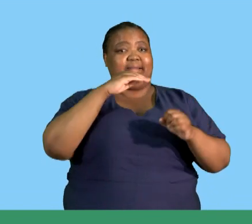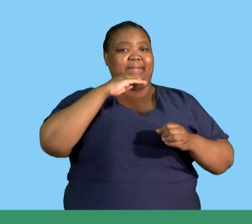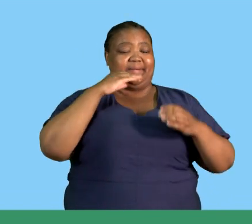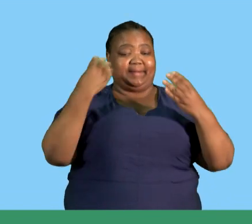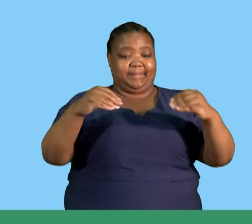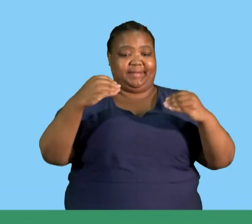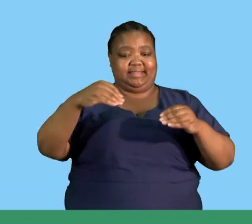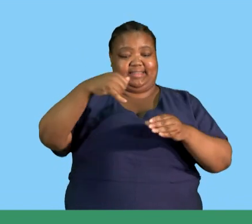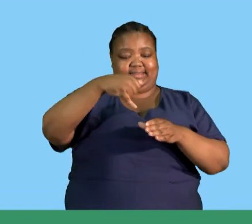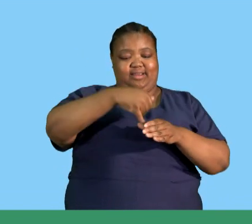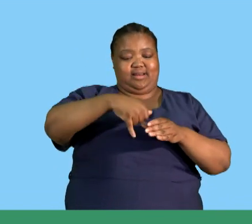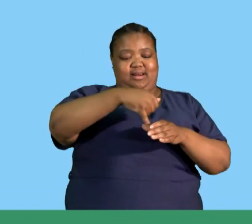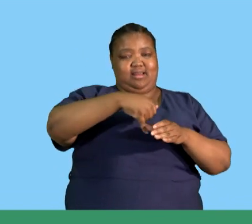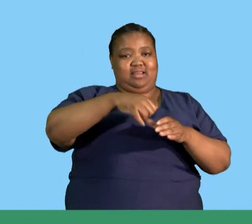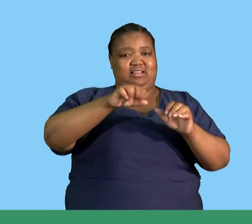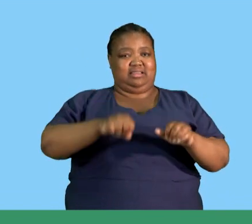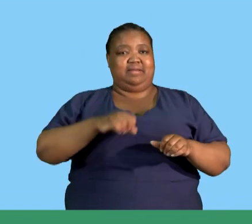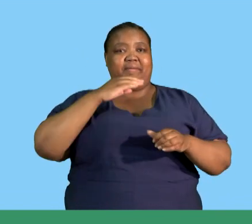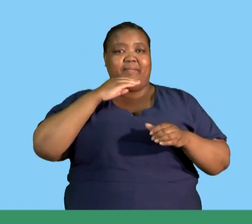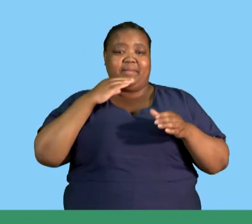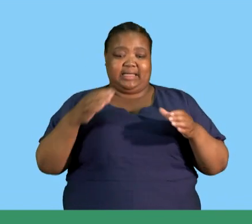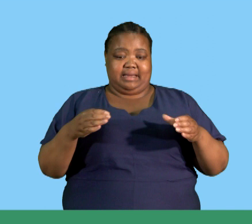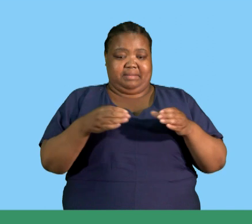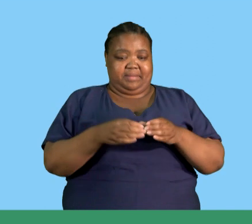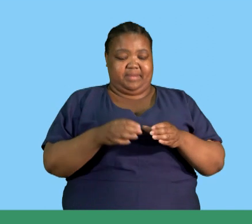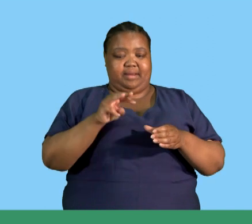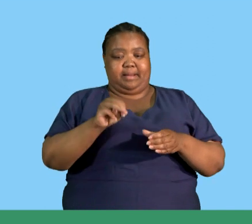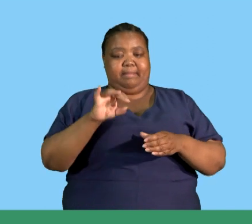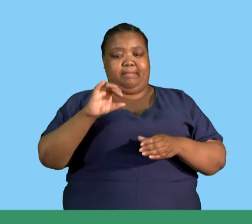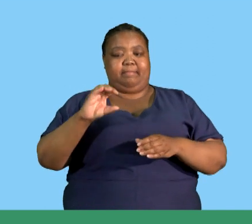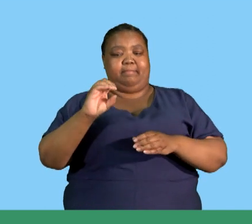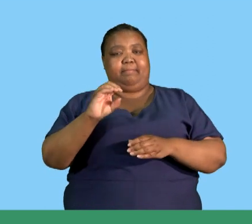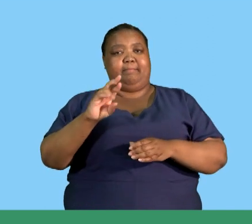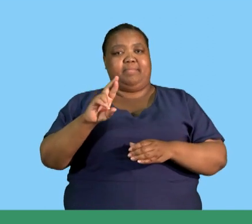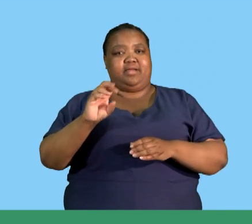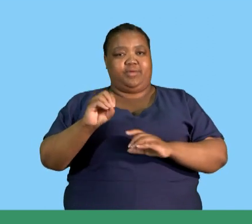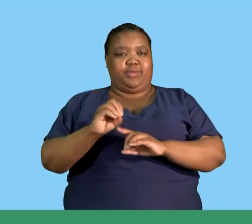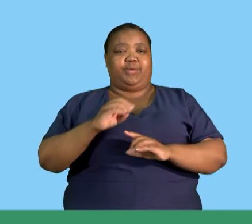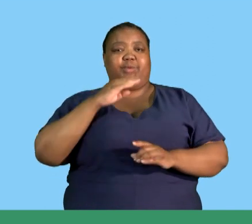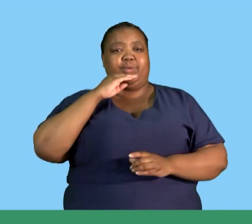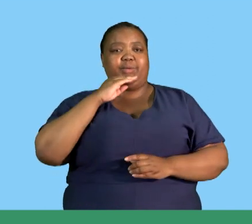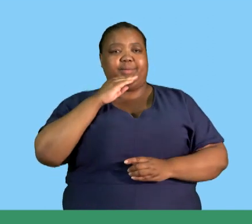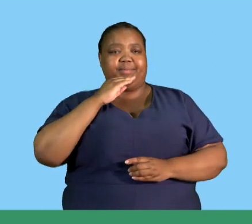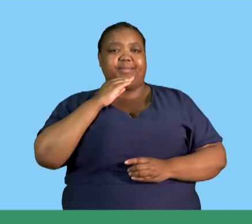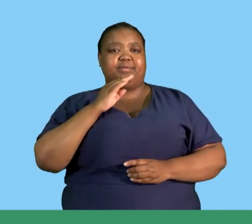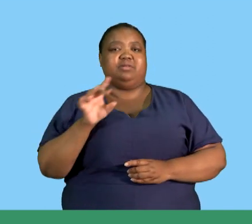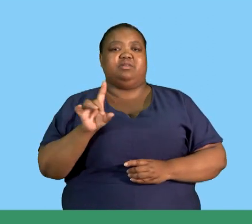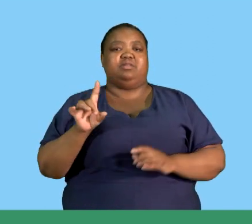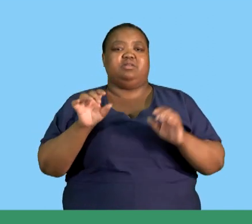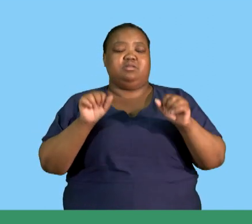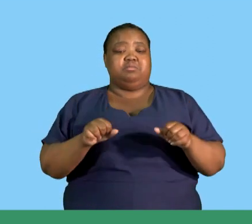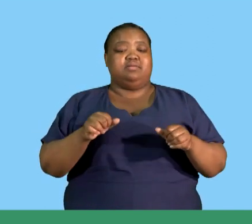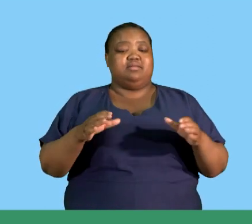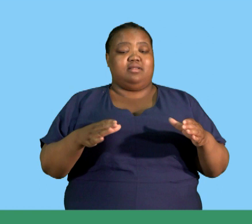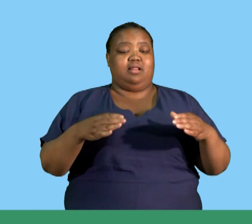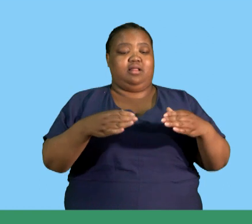it's internal, remember it's what? It's a micro, don't forget. And if it's a micro, what does it mean? It means we've got